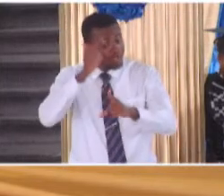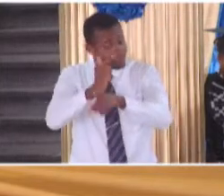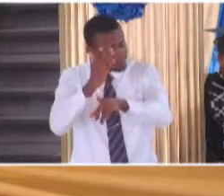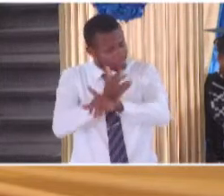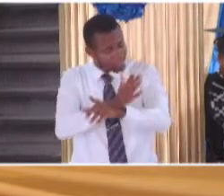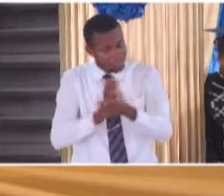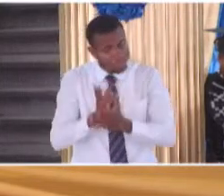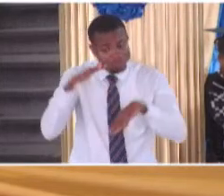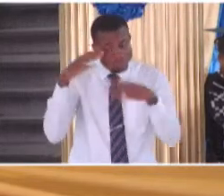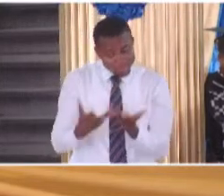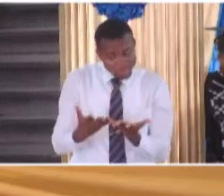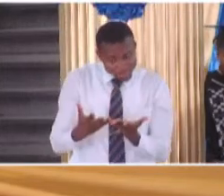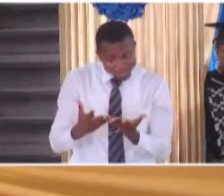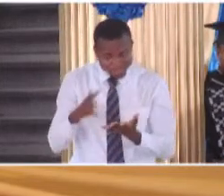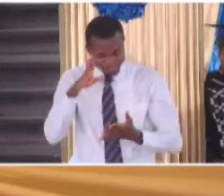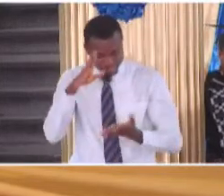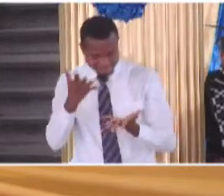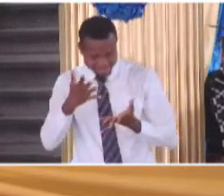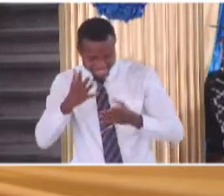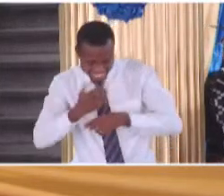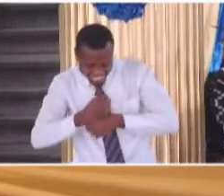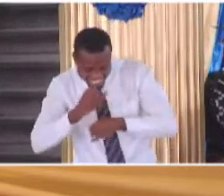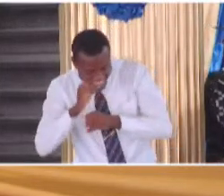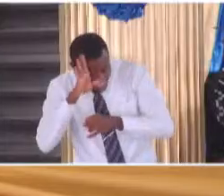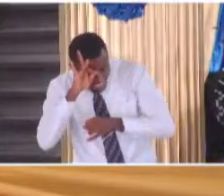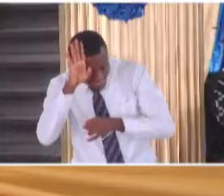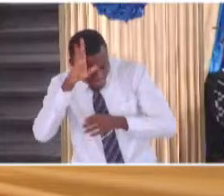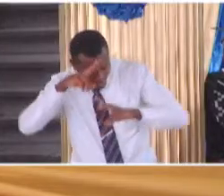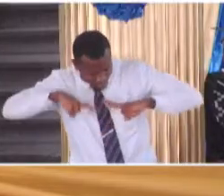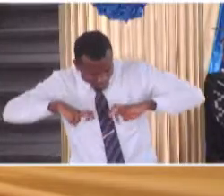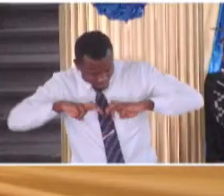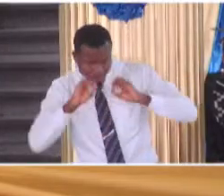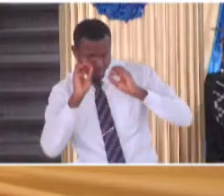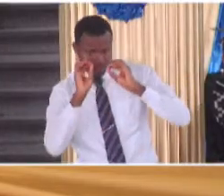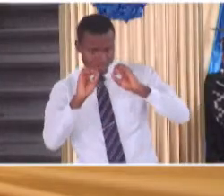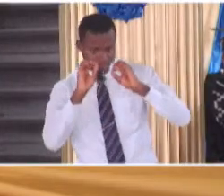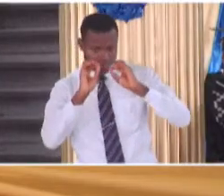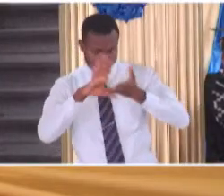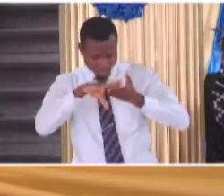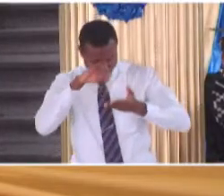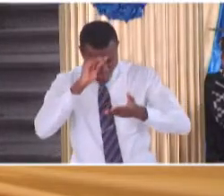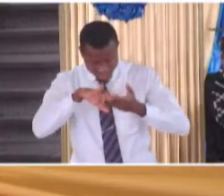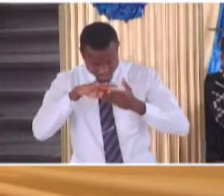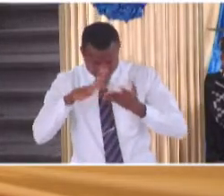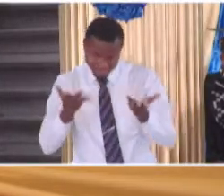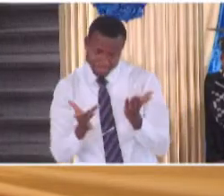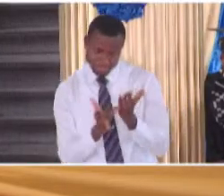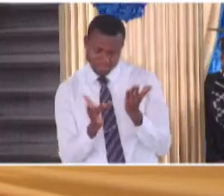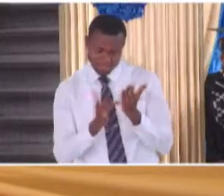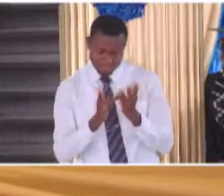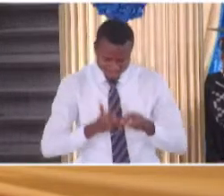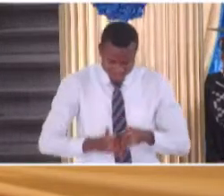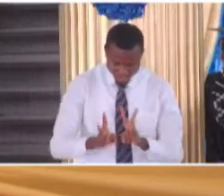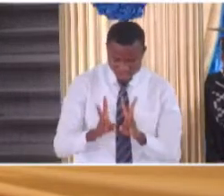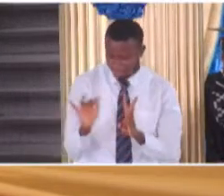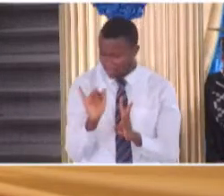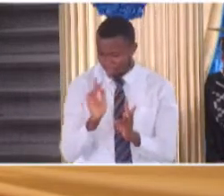innovative research, teaching and learning, using a technology-driven and people-centered